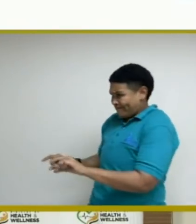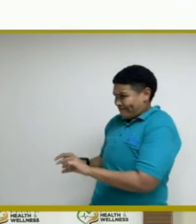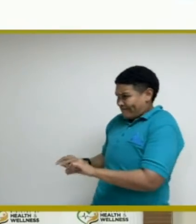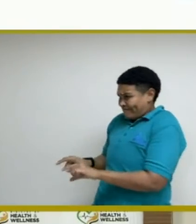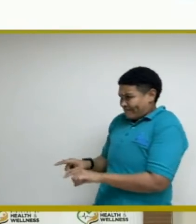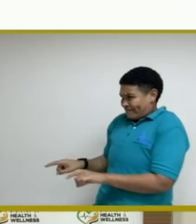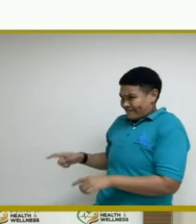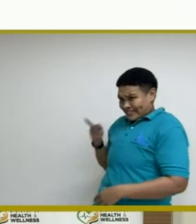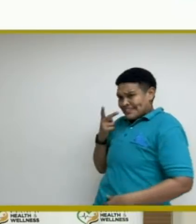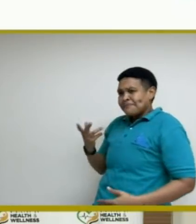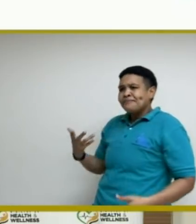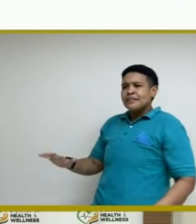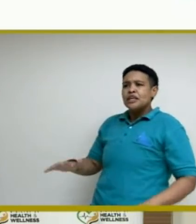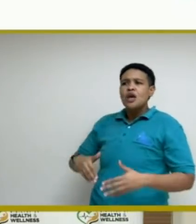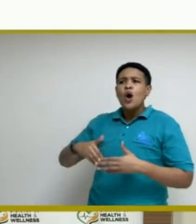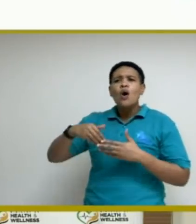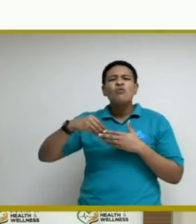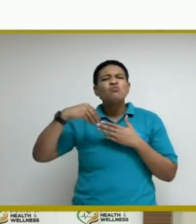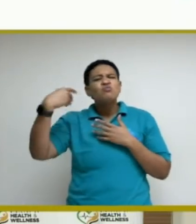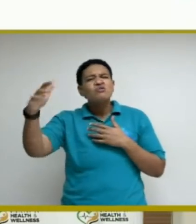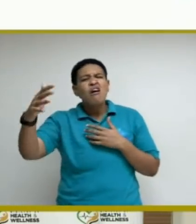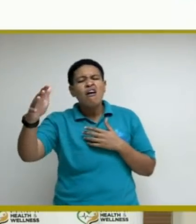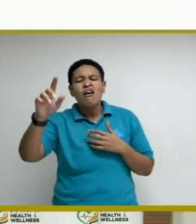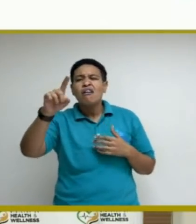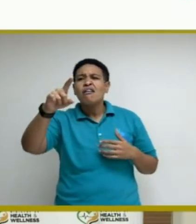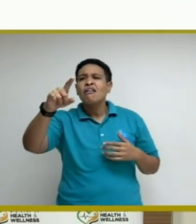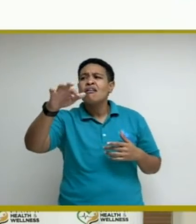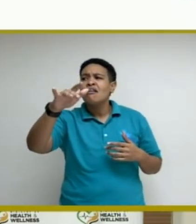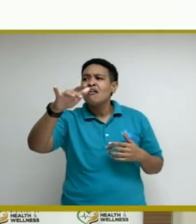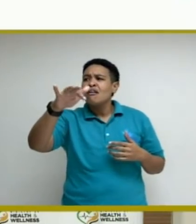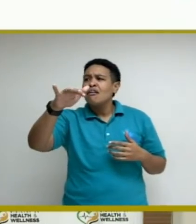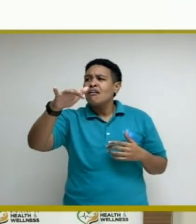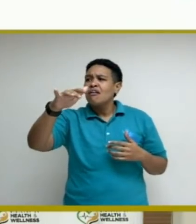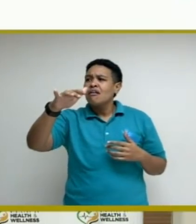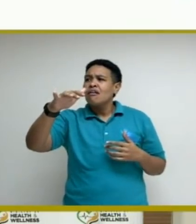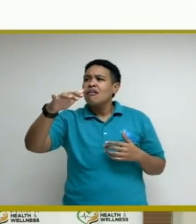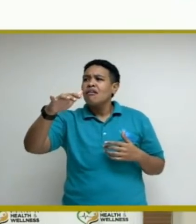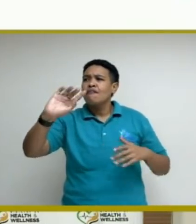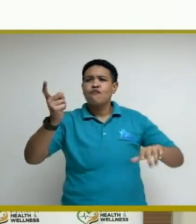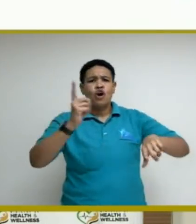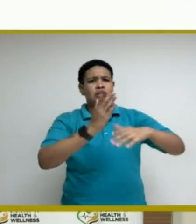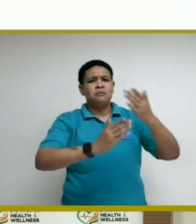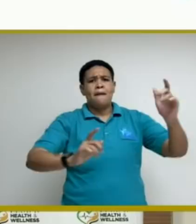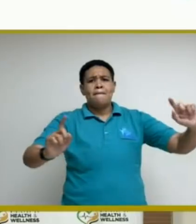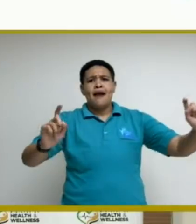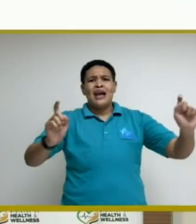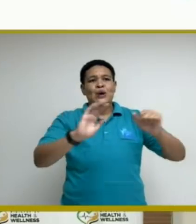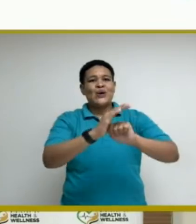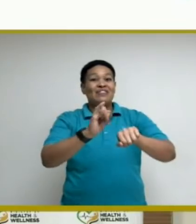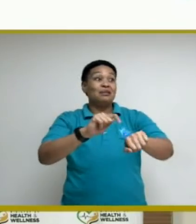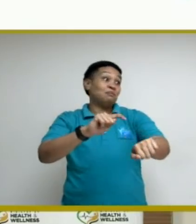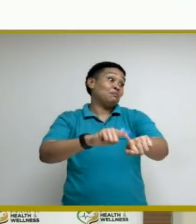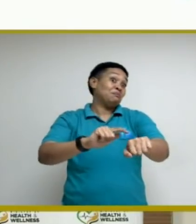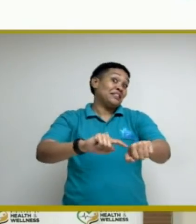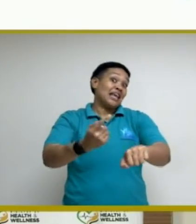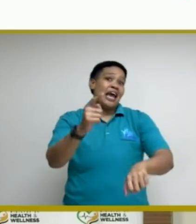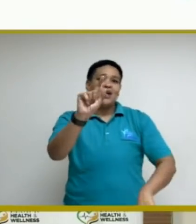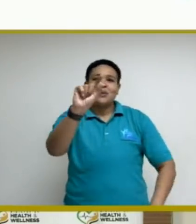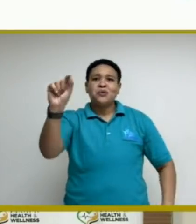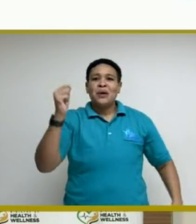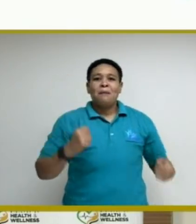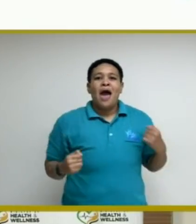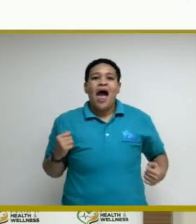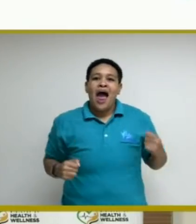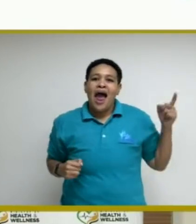that outside of the first part of managing the pandemic, in the